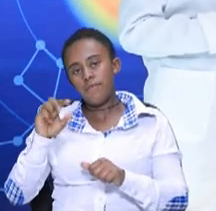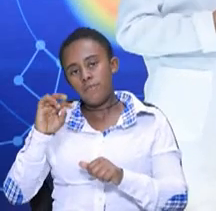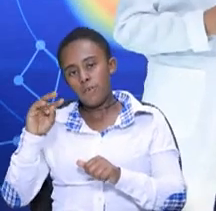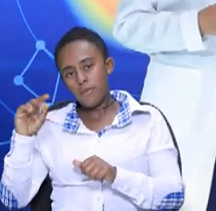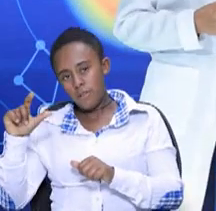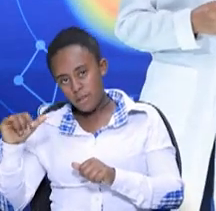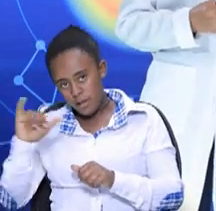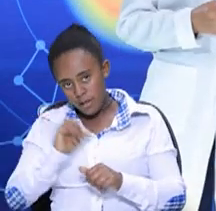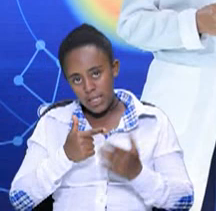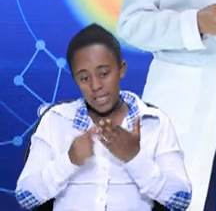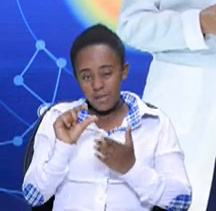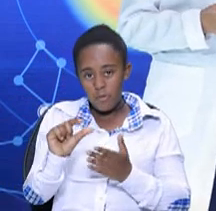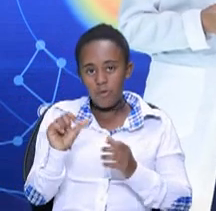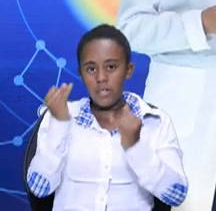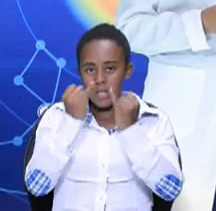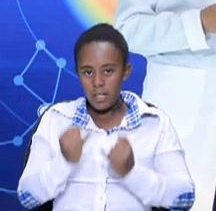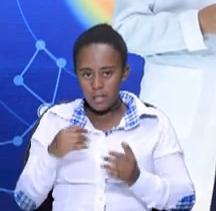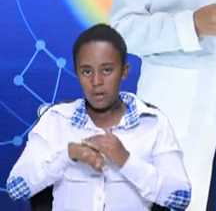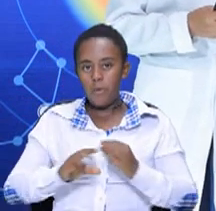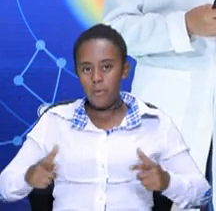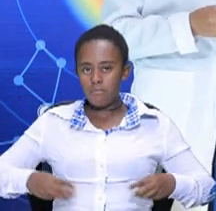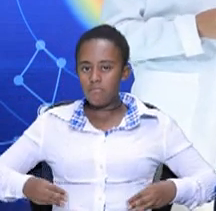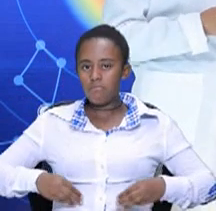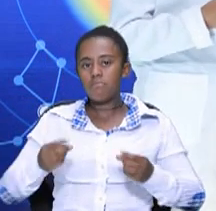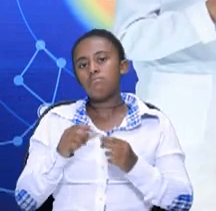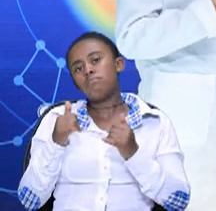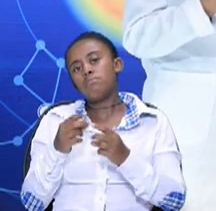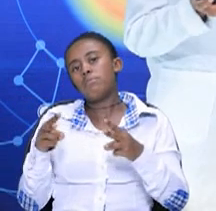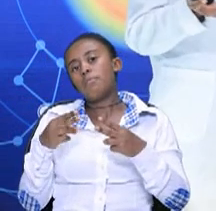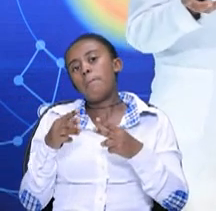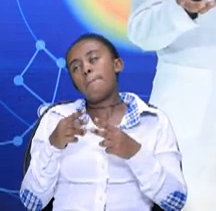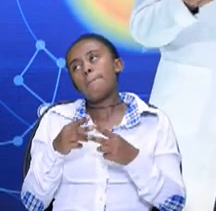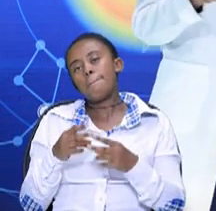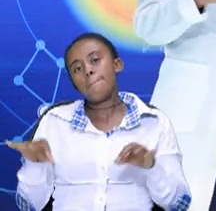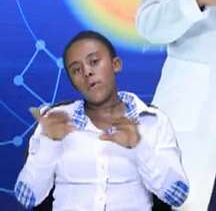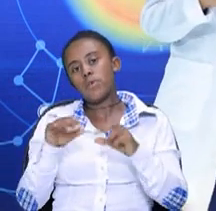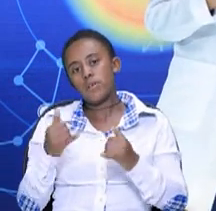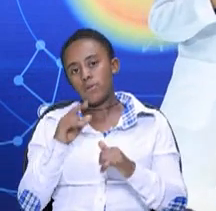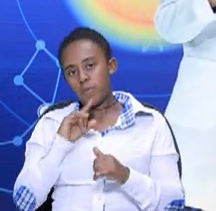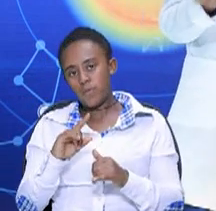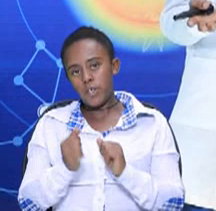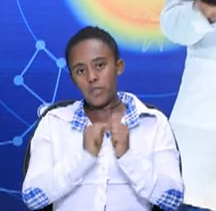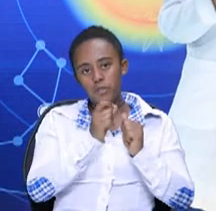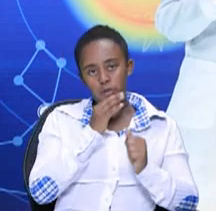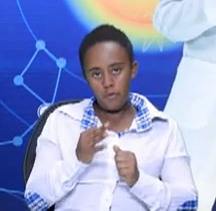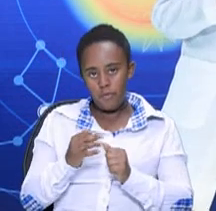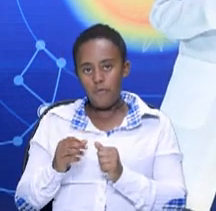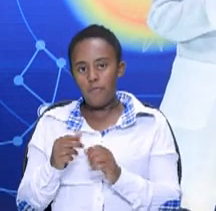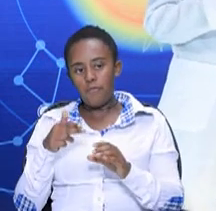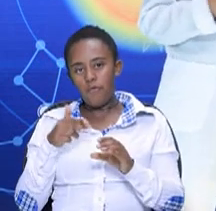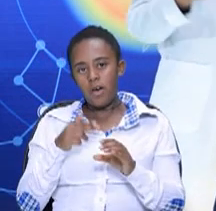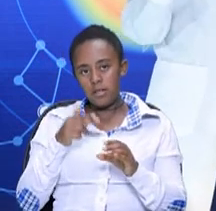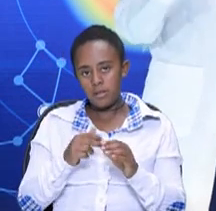these small structures in our lung play important role in the exchange of gases between blood and